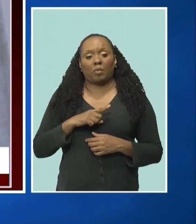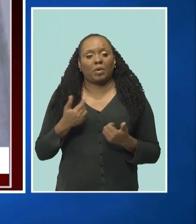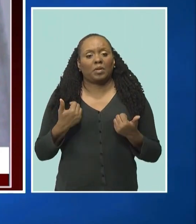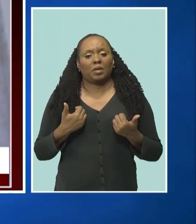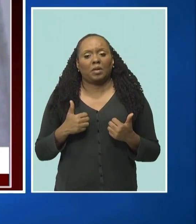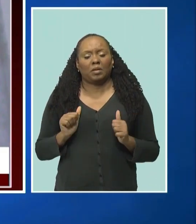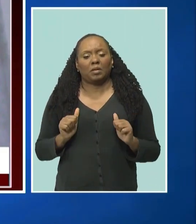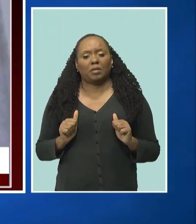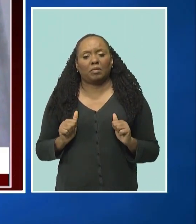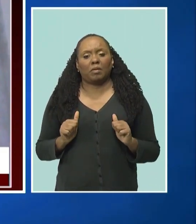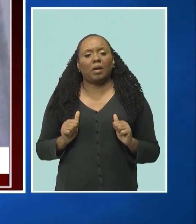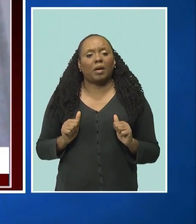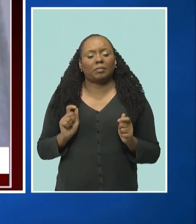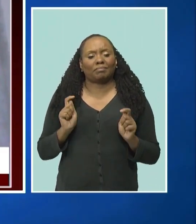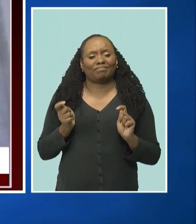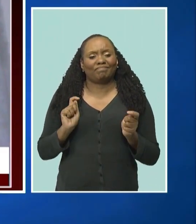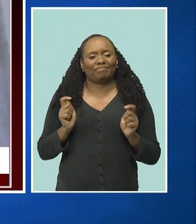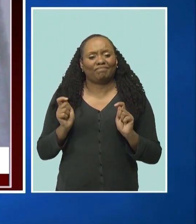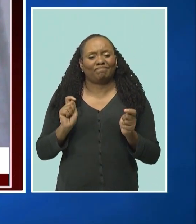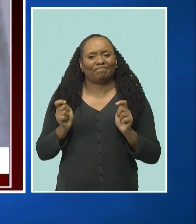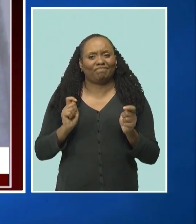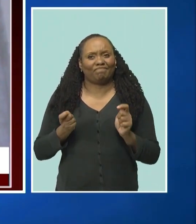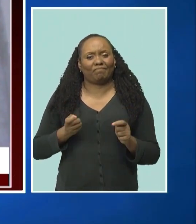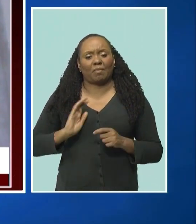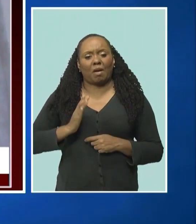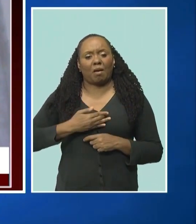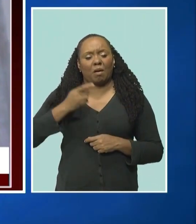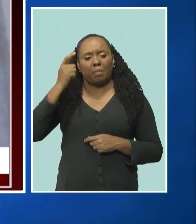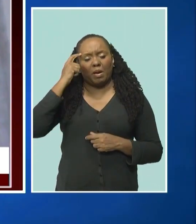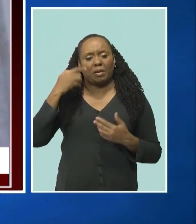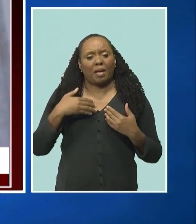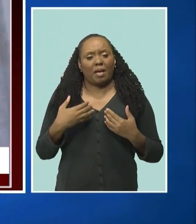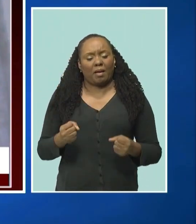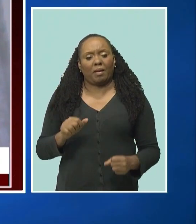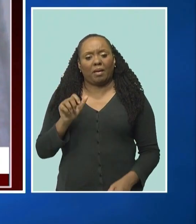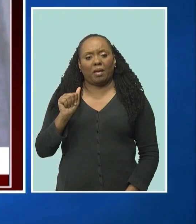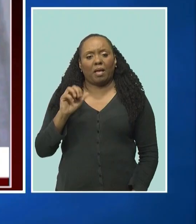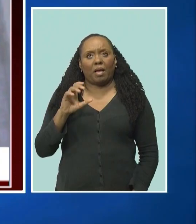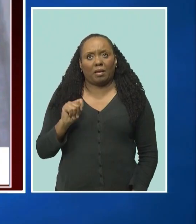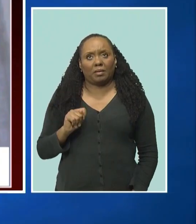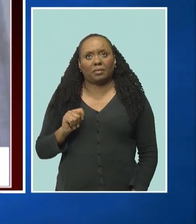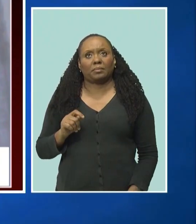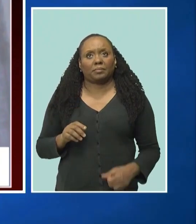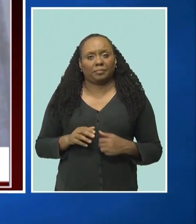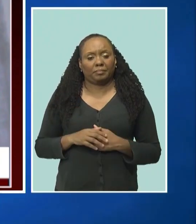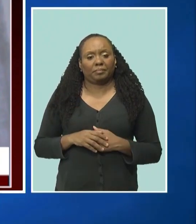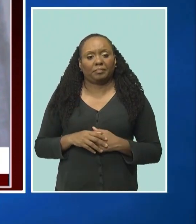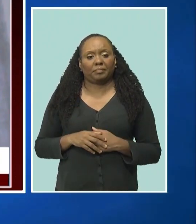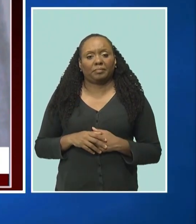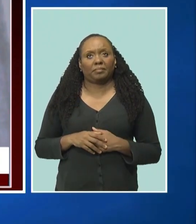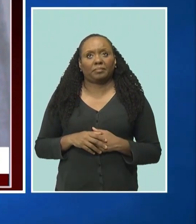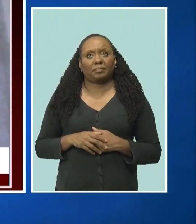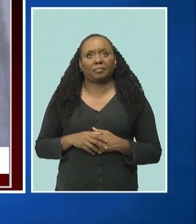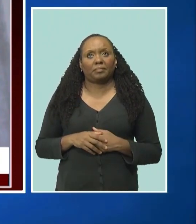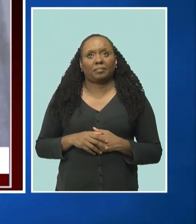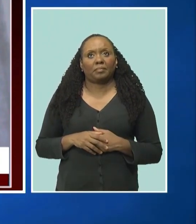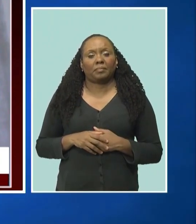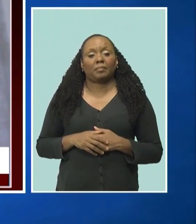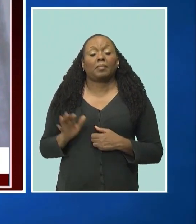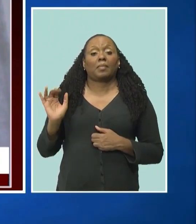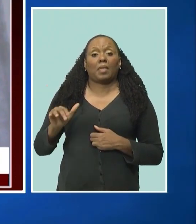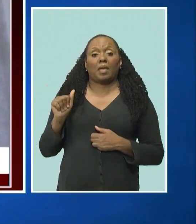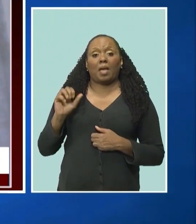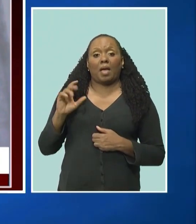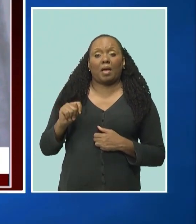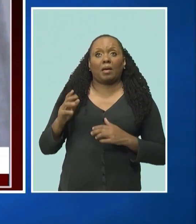Act. Sitting in the office of the Chief Parliamentary Counsel for over 20 years.